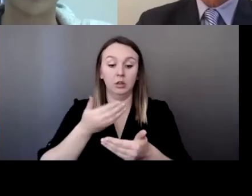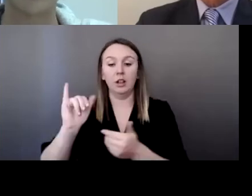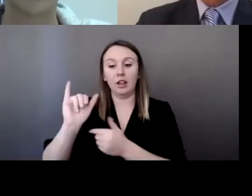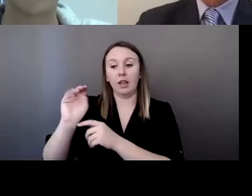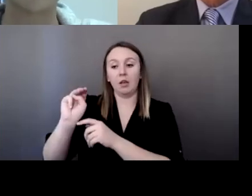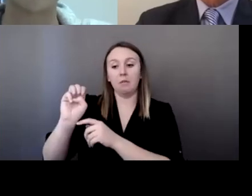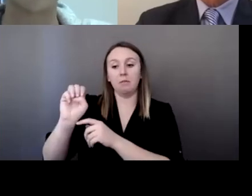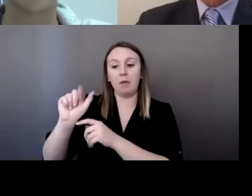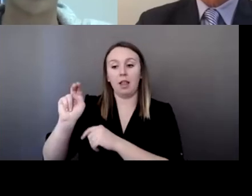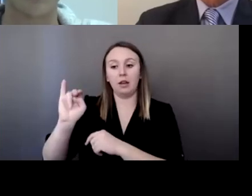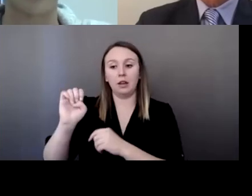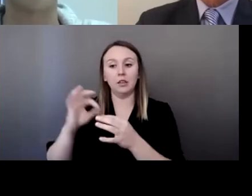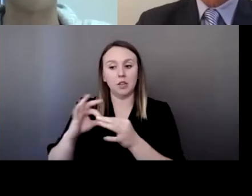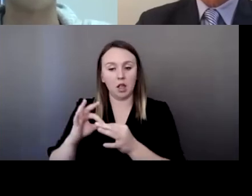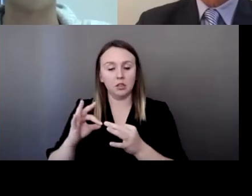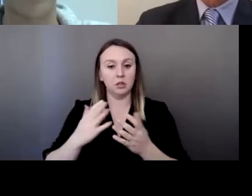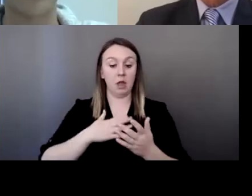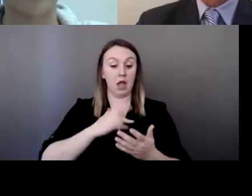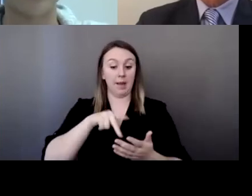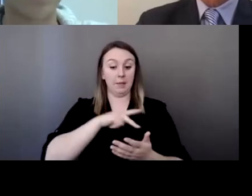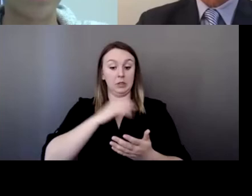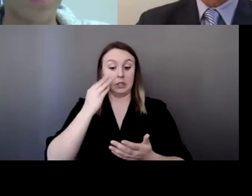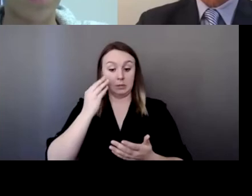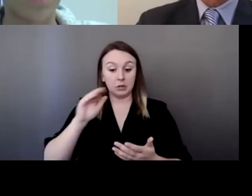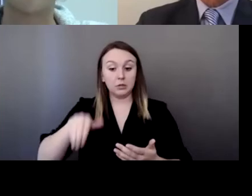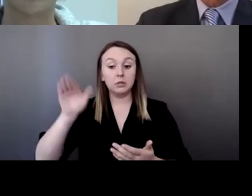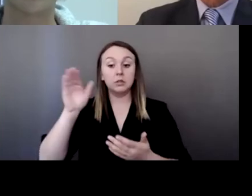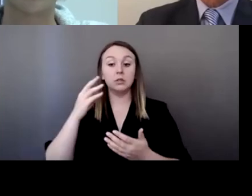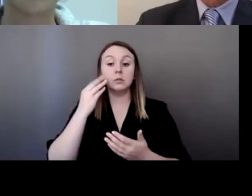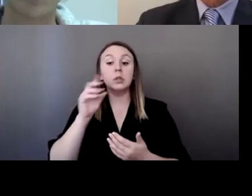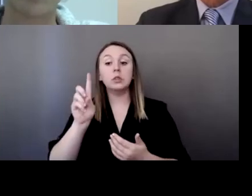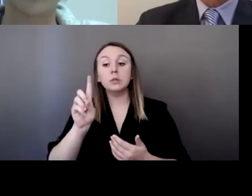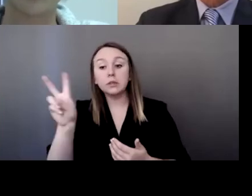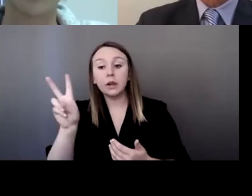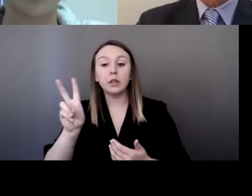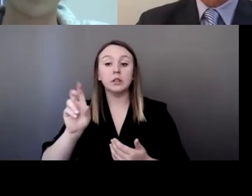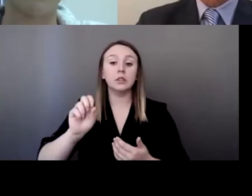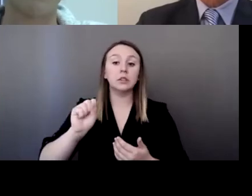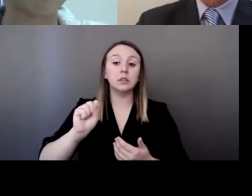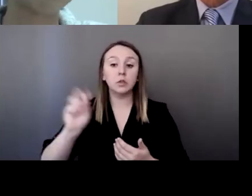personal experiences with domestic violence and sexual assault.